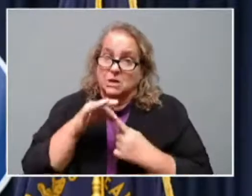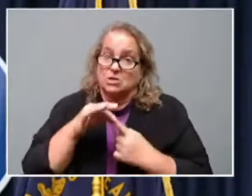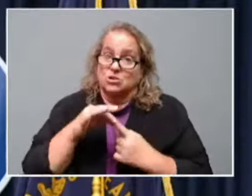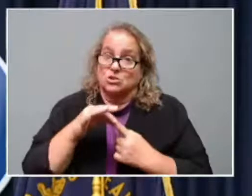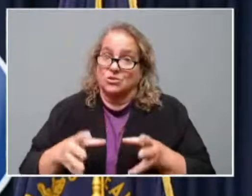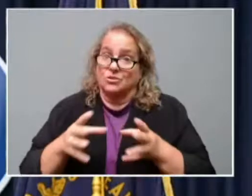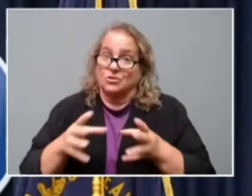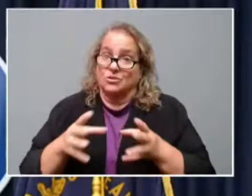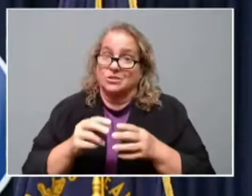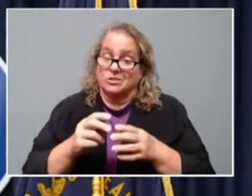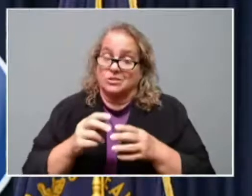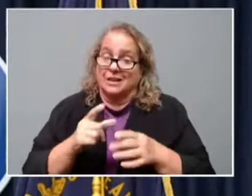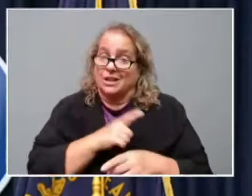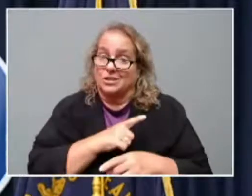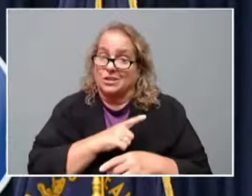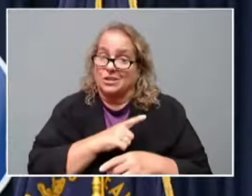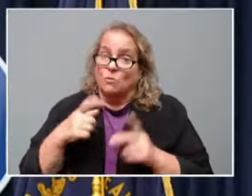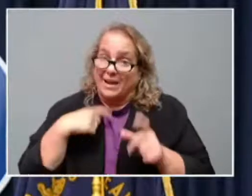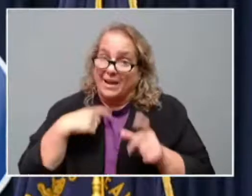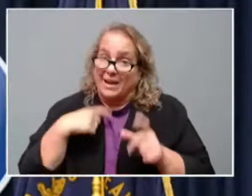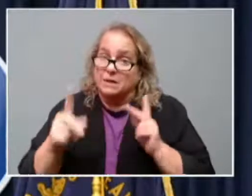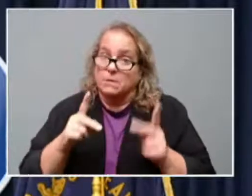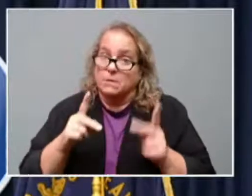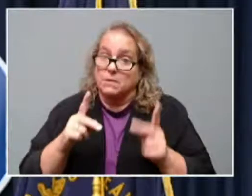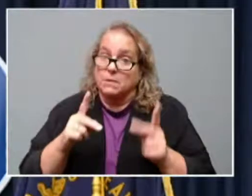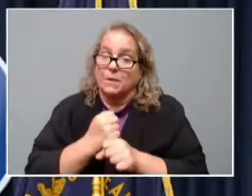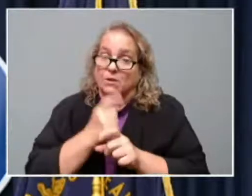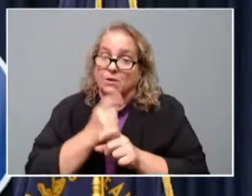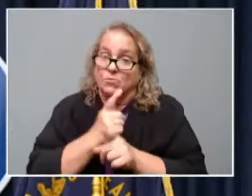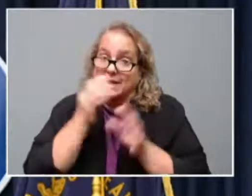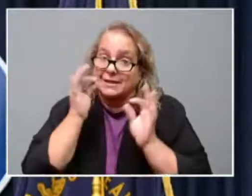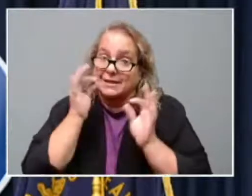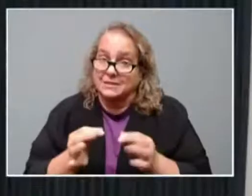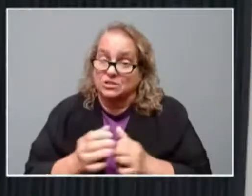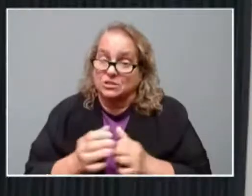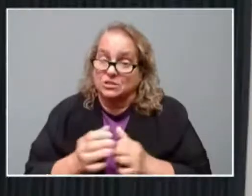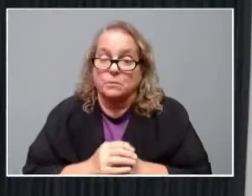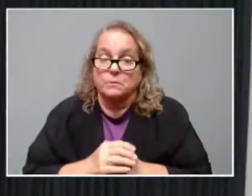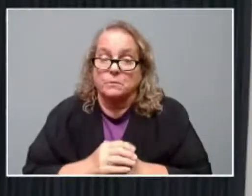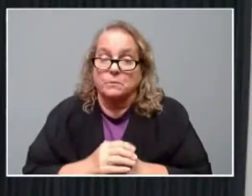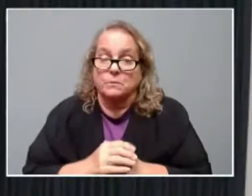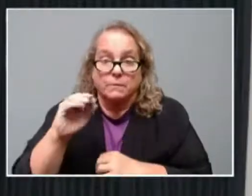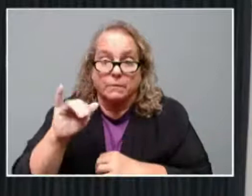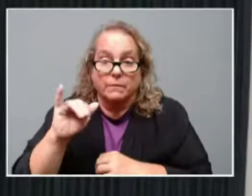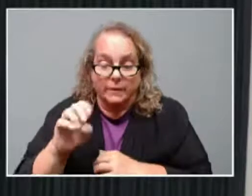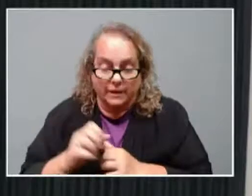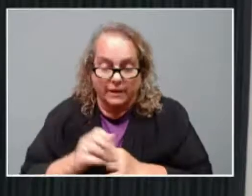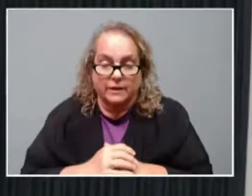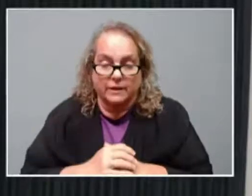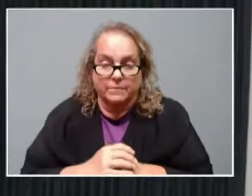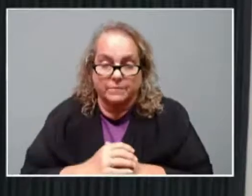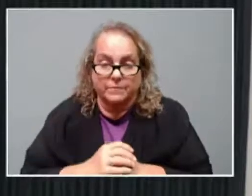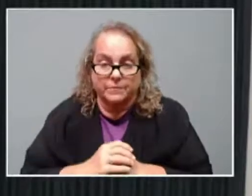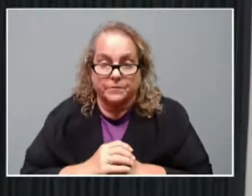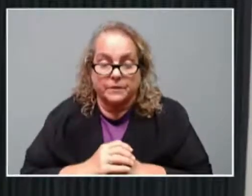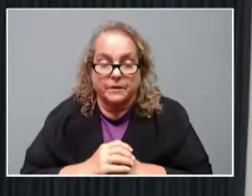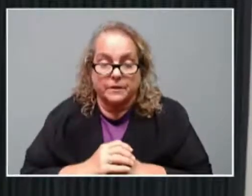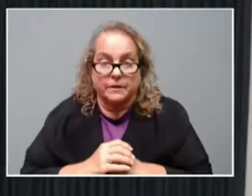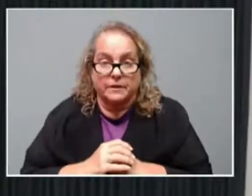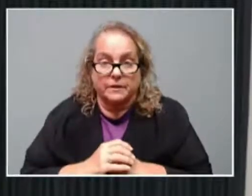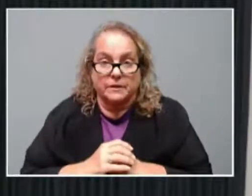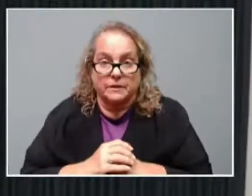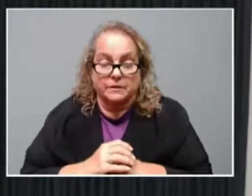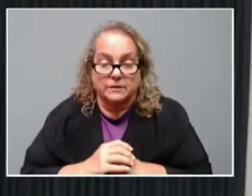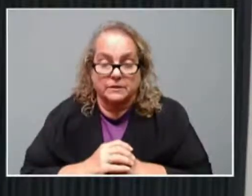make the right decisions. Mike. In anticipation of the CDC's expected final stamp of approval on